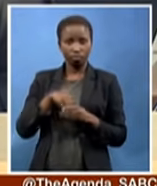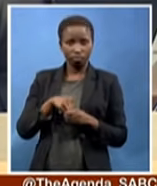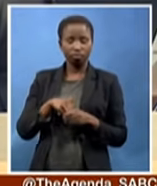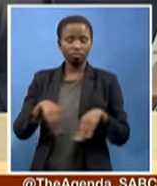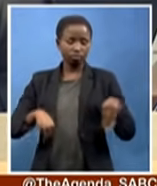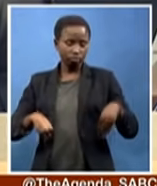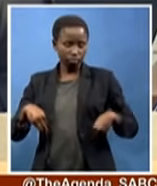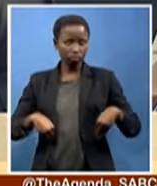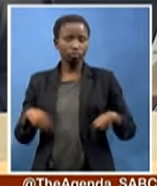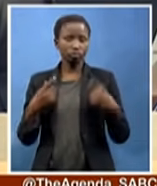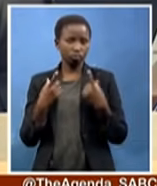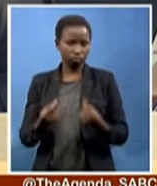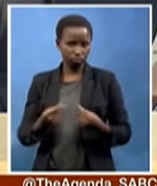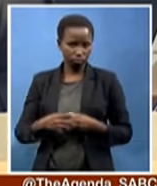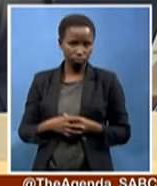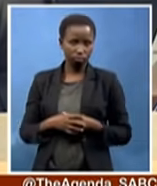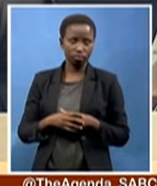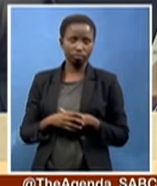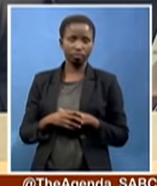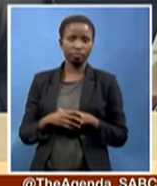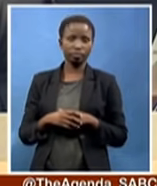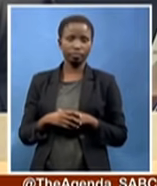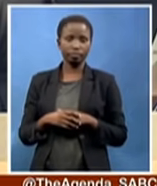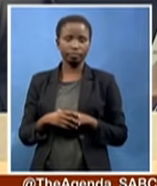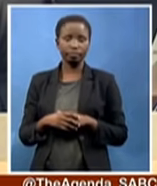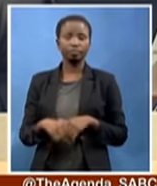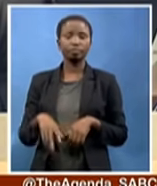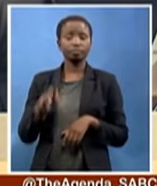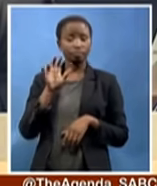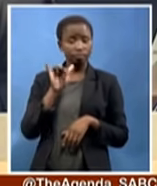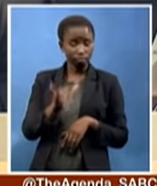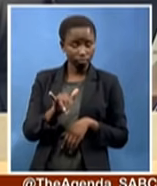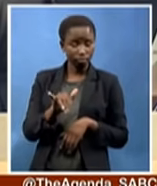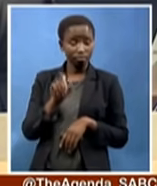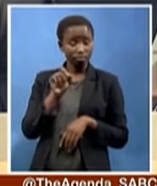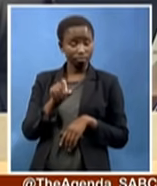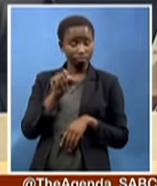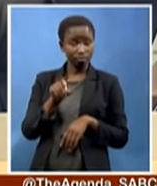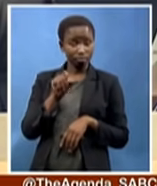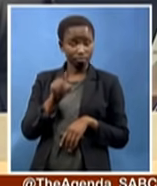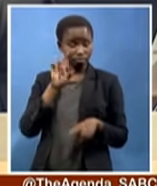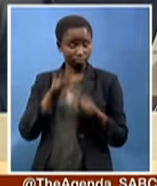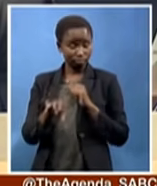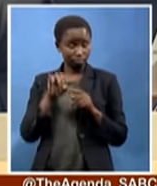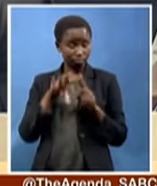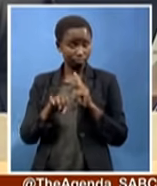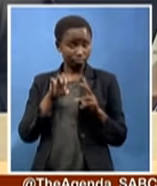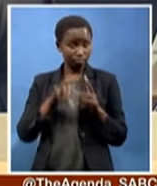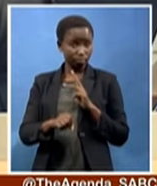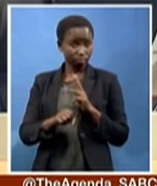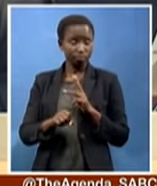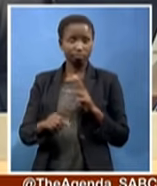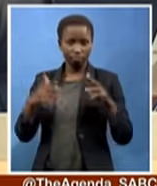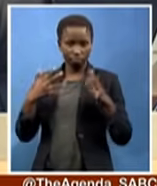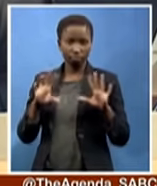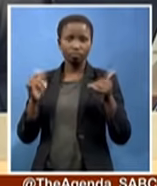And this recognition was well articulated in our conferences, where we